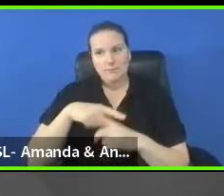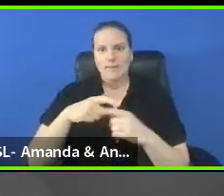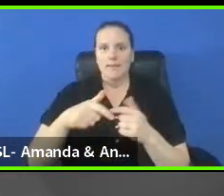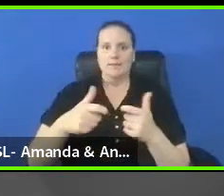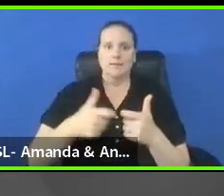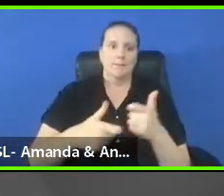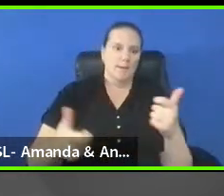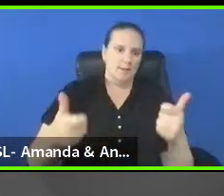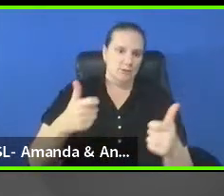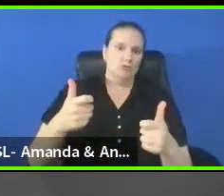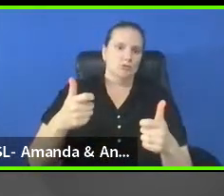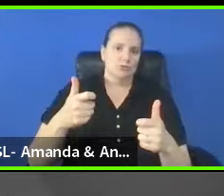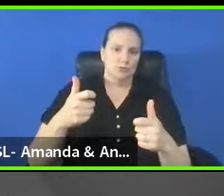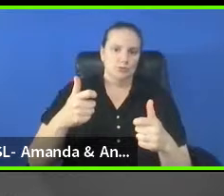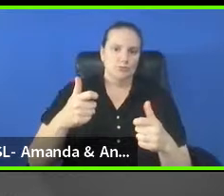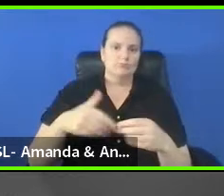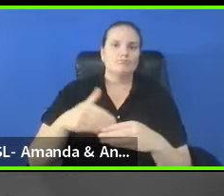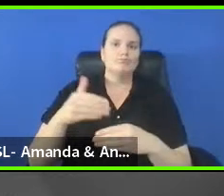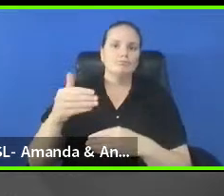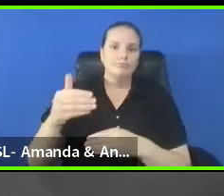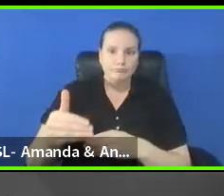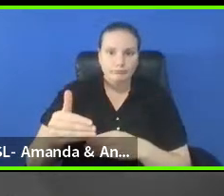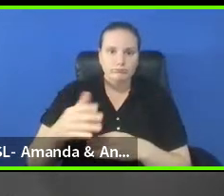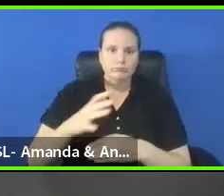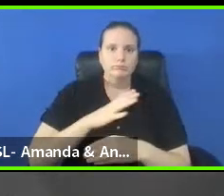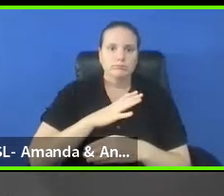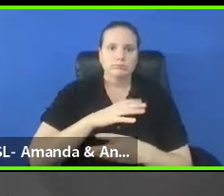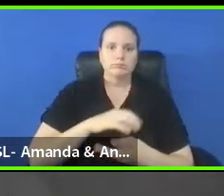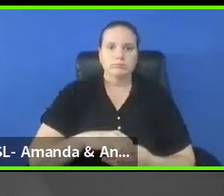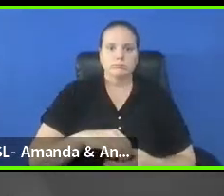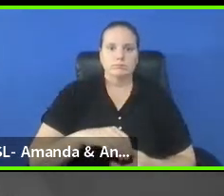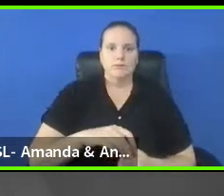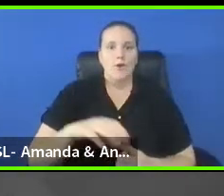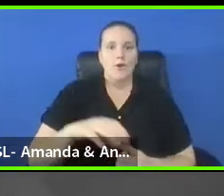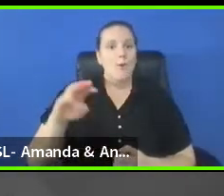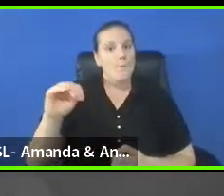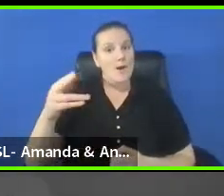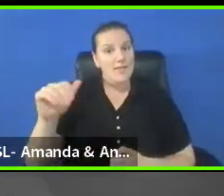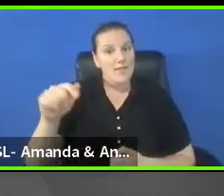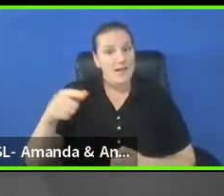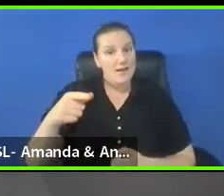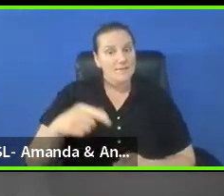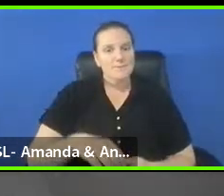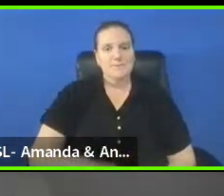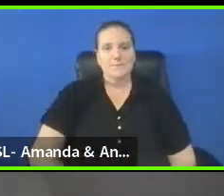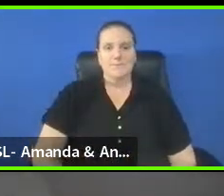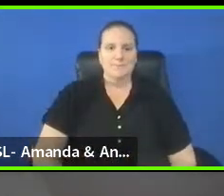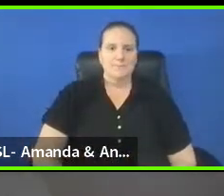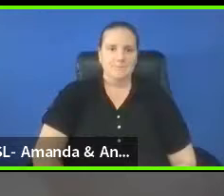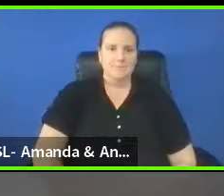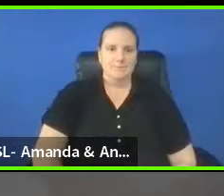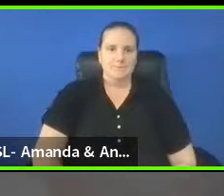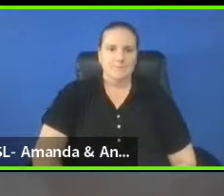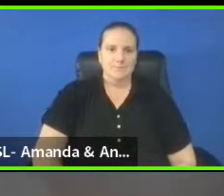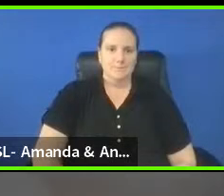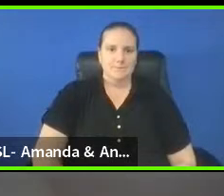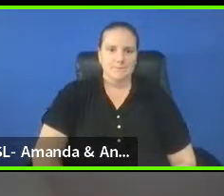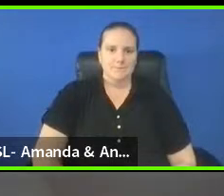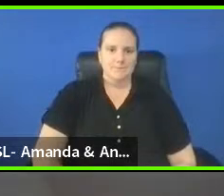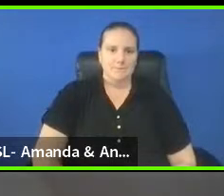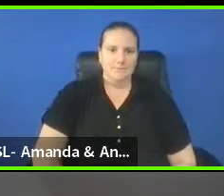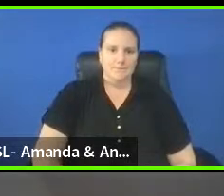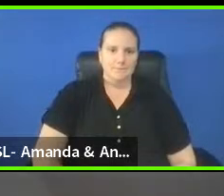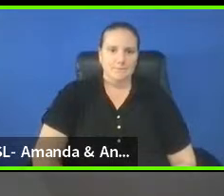major, major step forward. So, Martha. Yeah, I